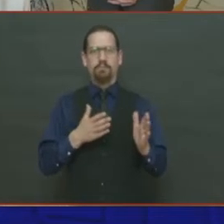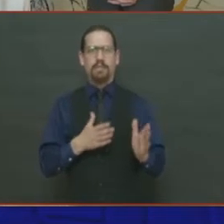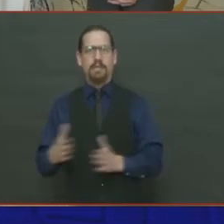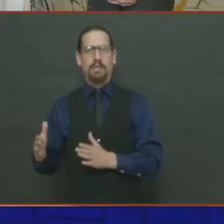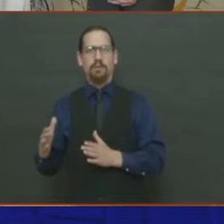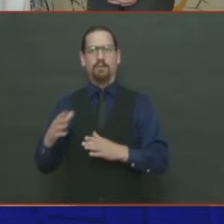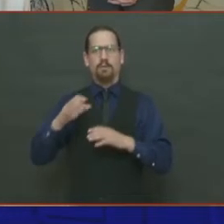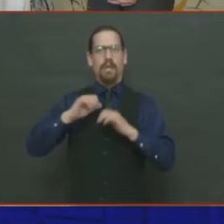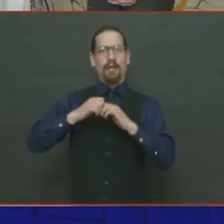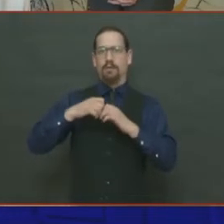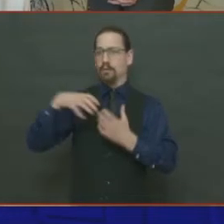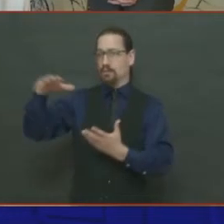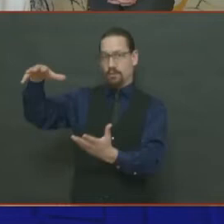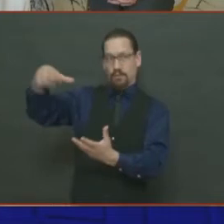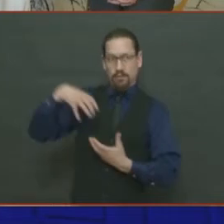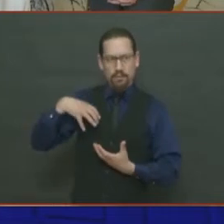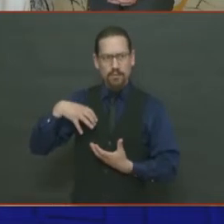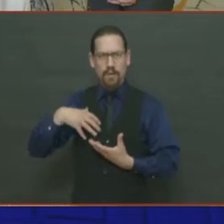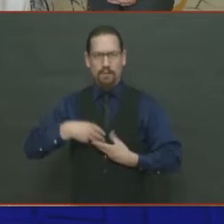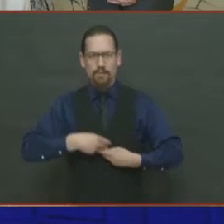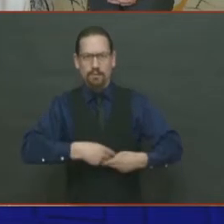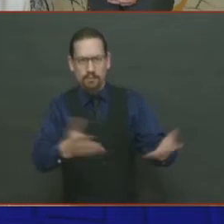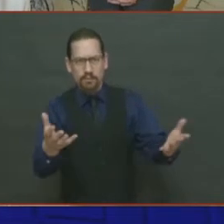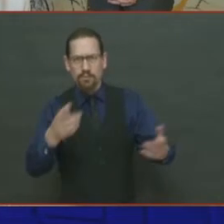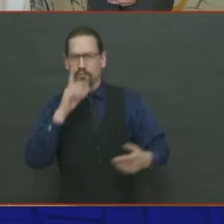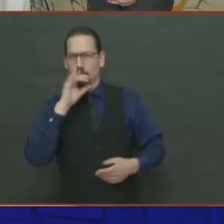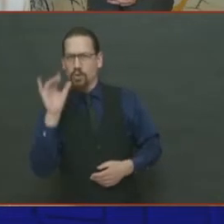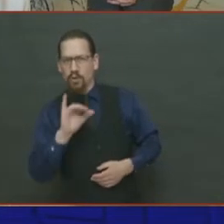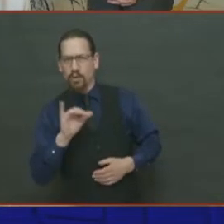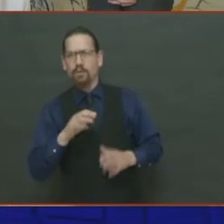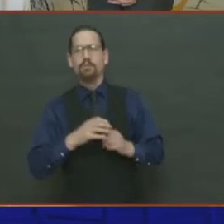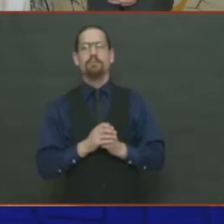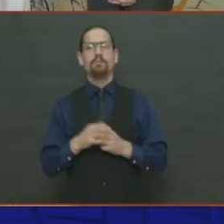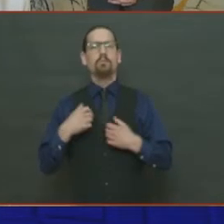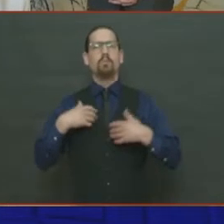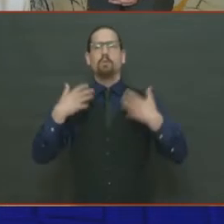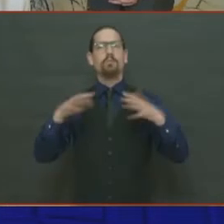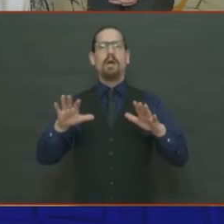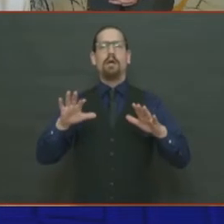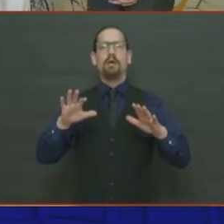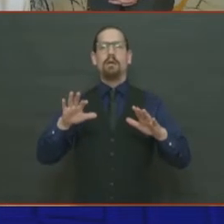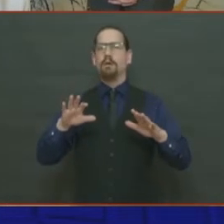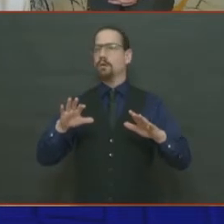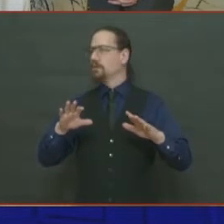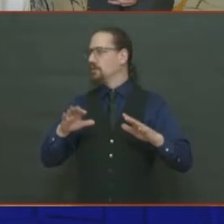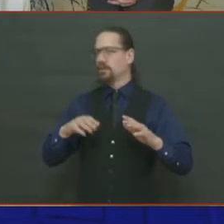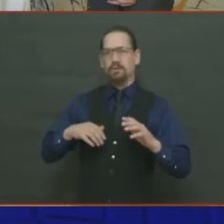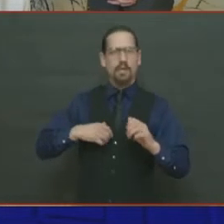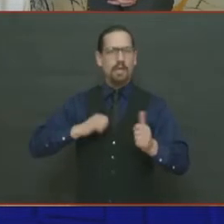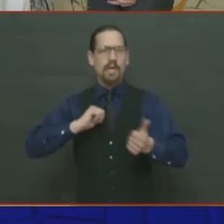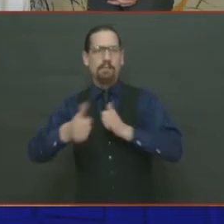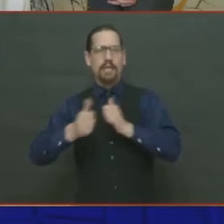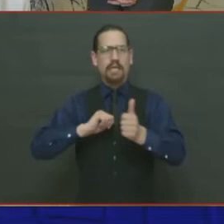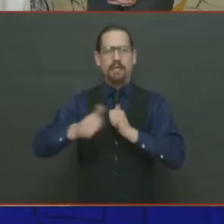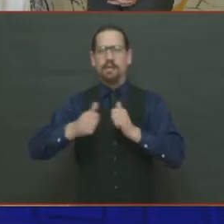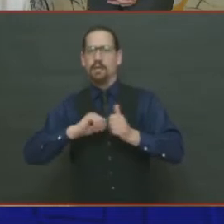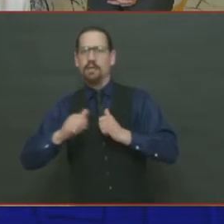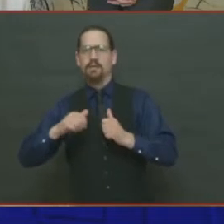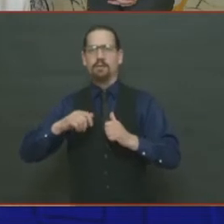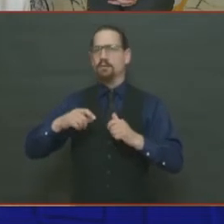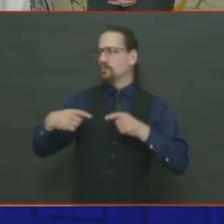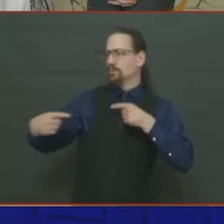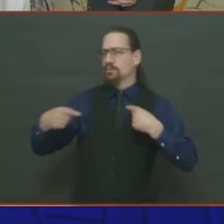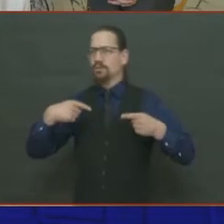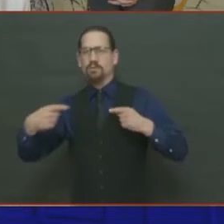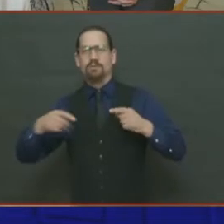makes sense to be working with other states instead of competing with other states. The supply is stable. You know, listen, it's not where I